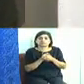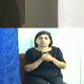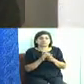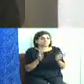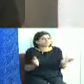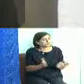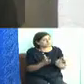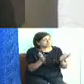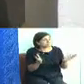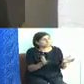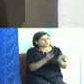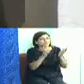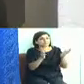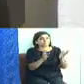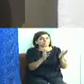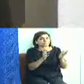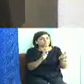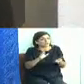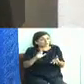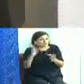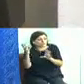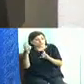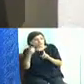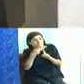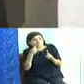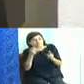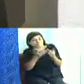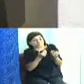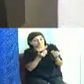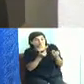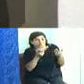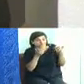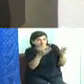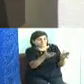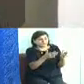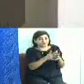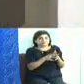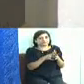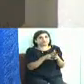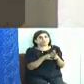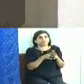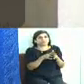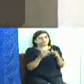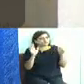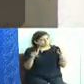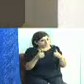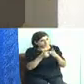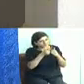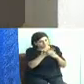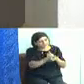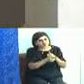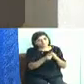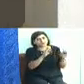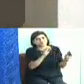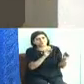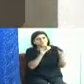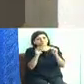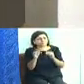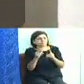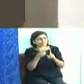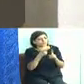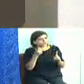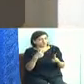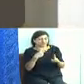encourages you to dislodge you from the easy path and to challenge you to move out of your